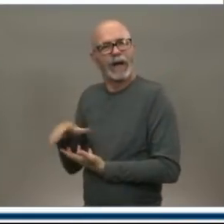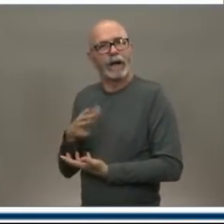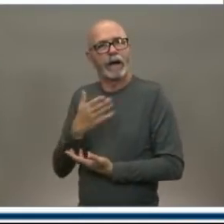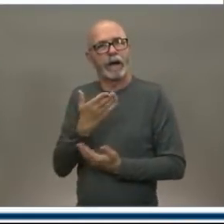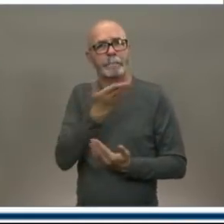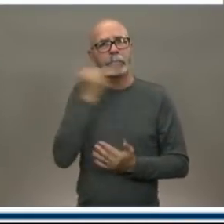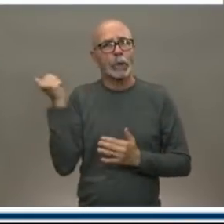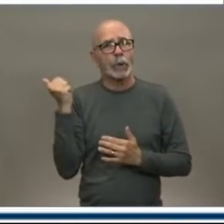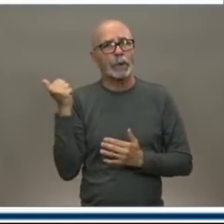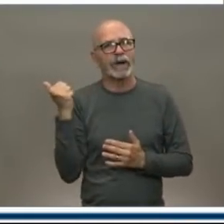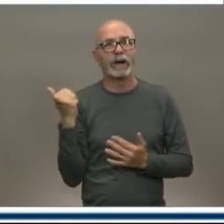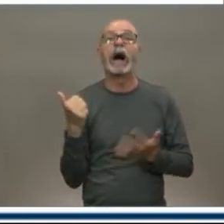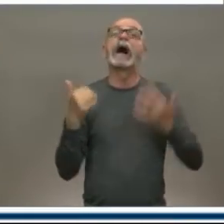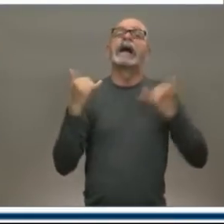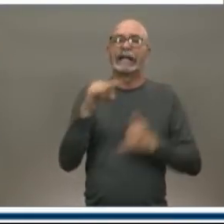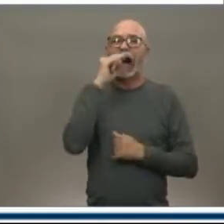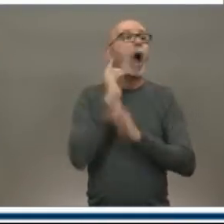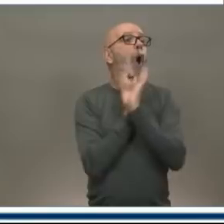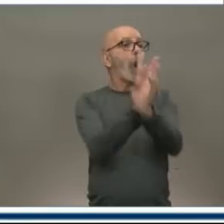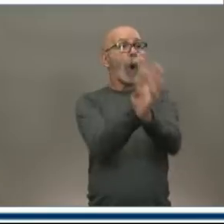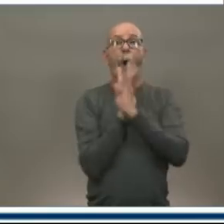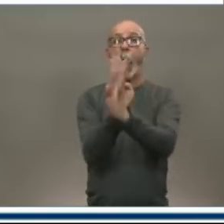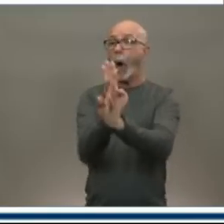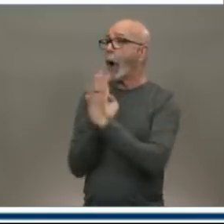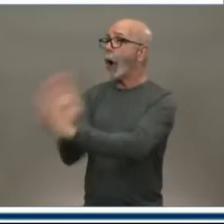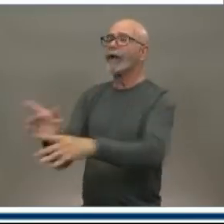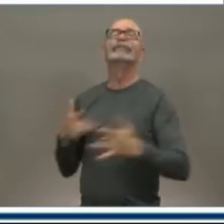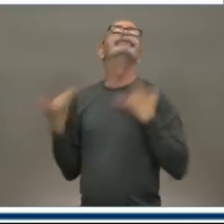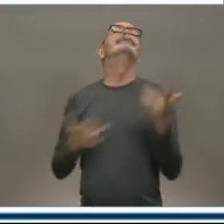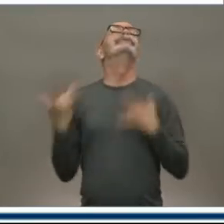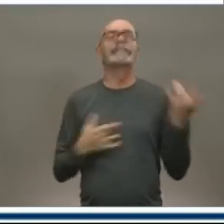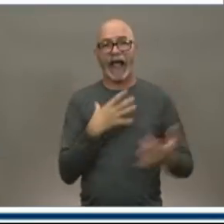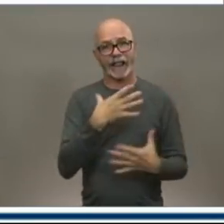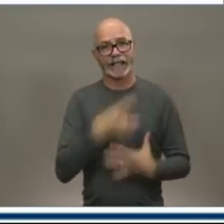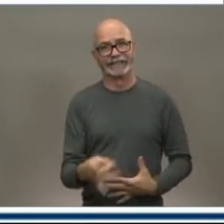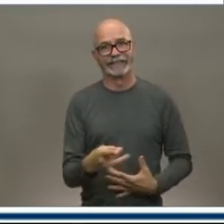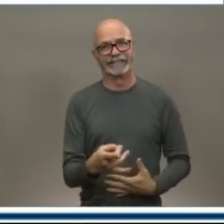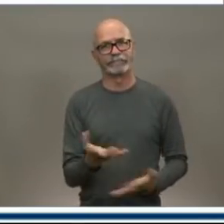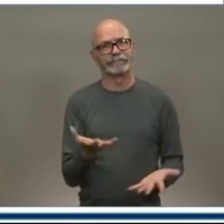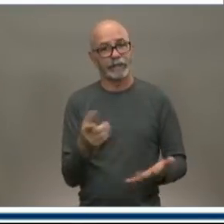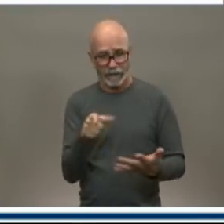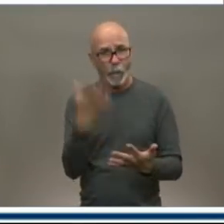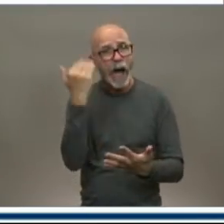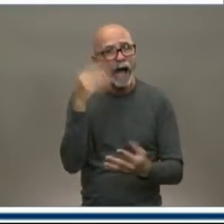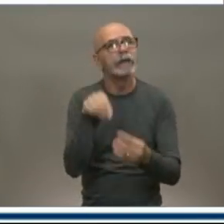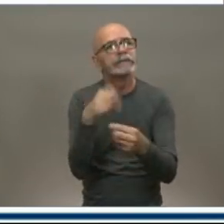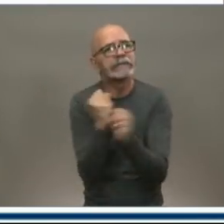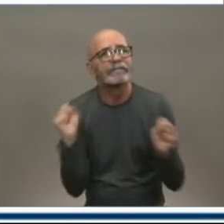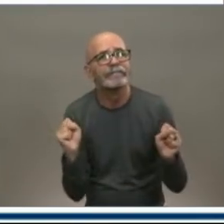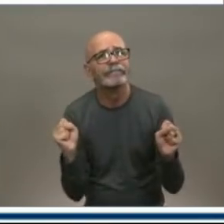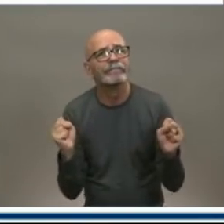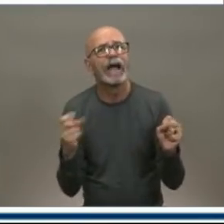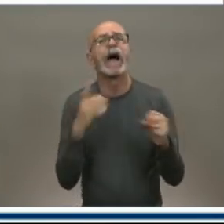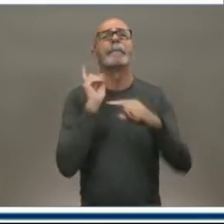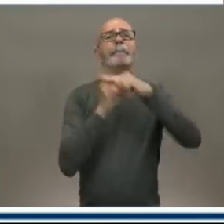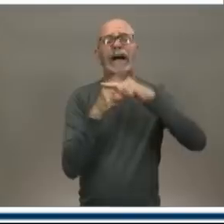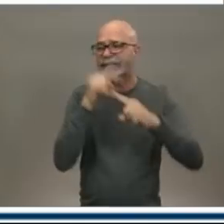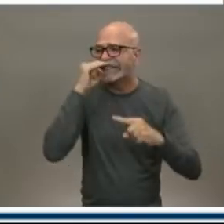was really great. And I really want to thank everybody for doing it safely and creating an environment where kids could really enjoy that. So thank